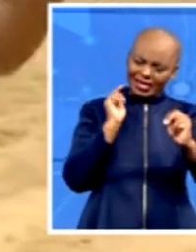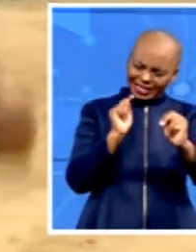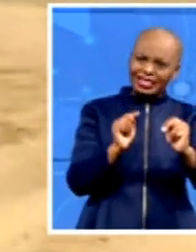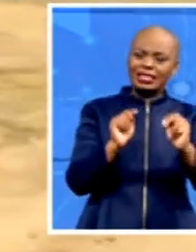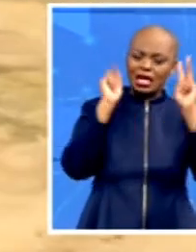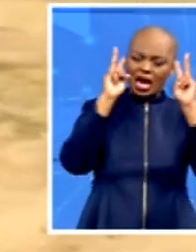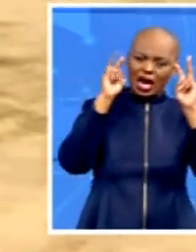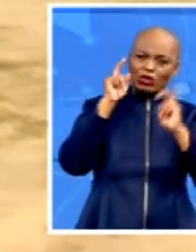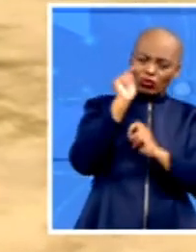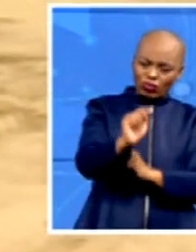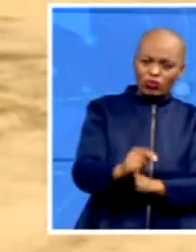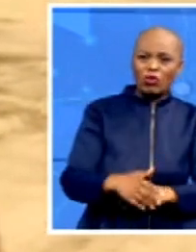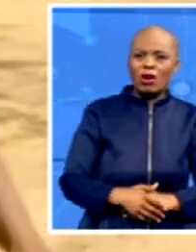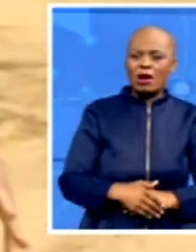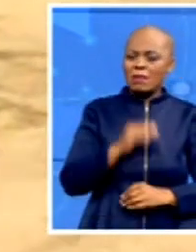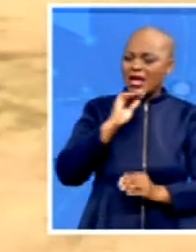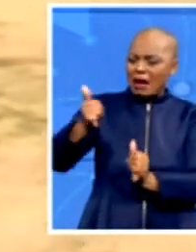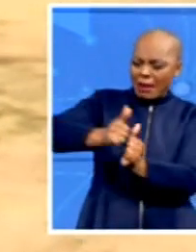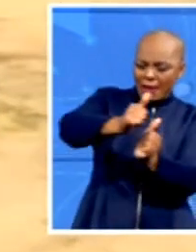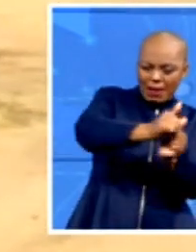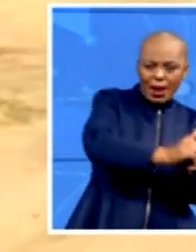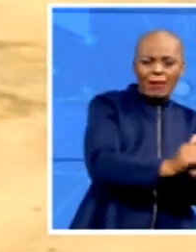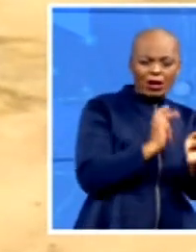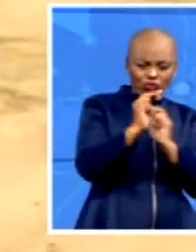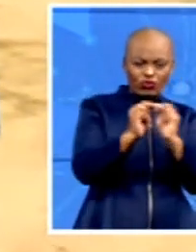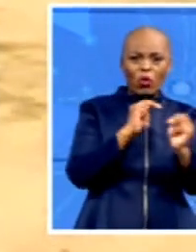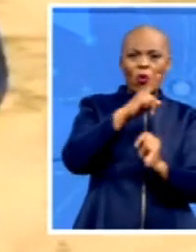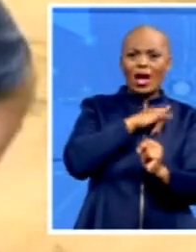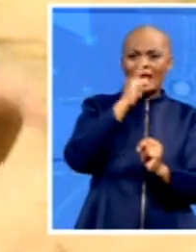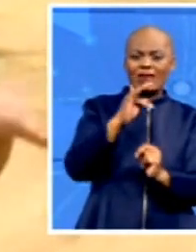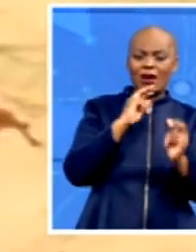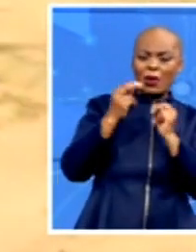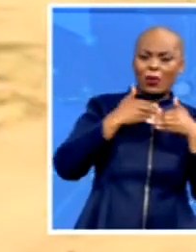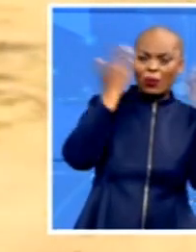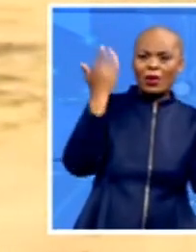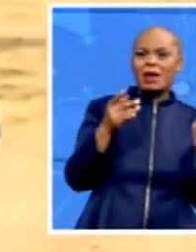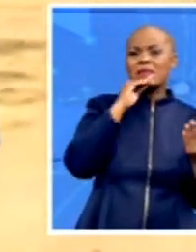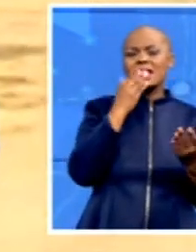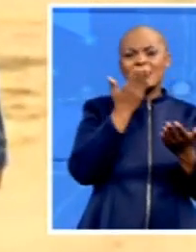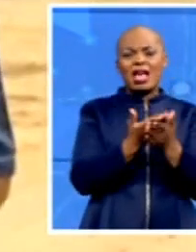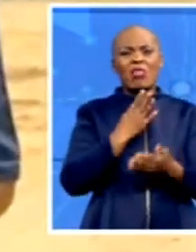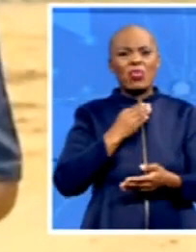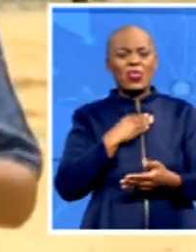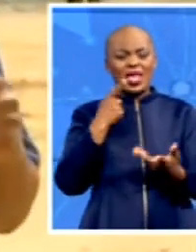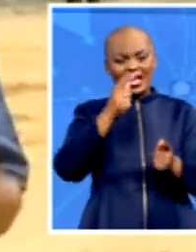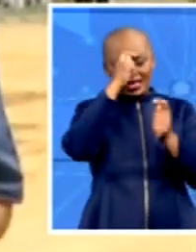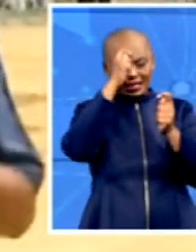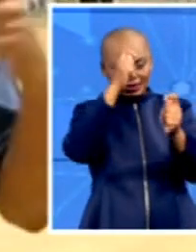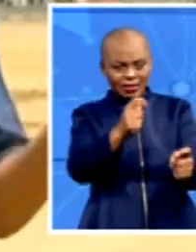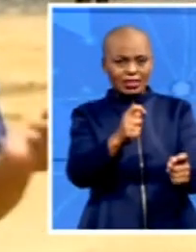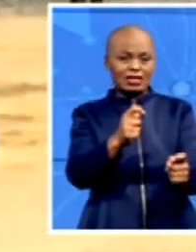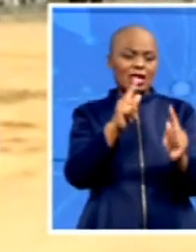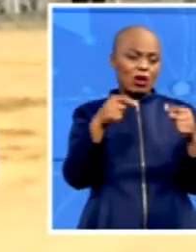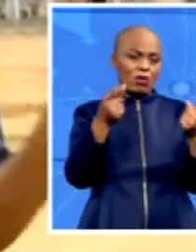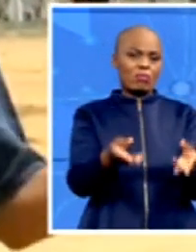is putting the dignity of the royal household in bad light, by saying that he's happy with the decision of the courts, and saying that